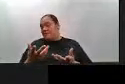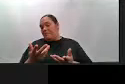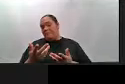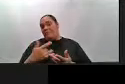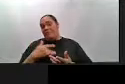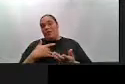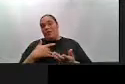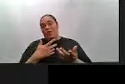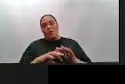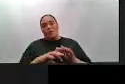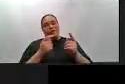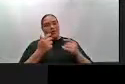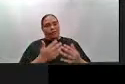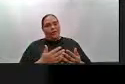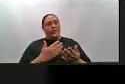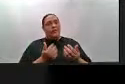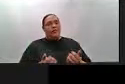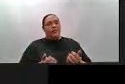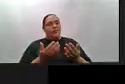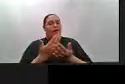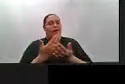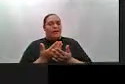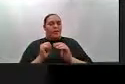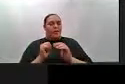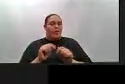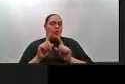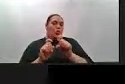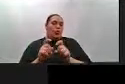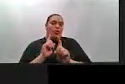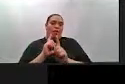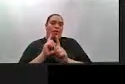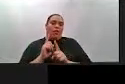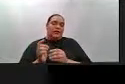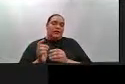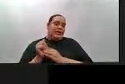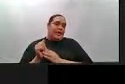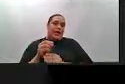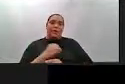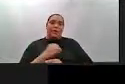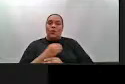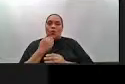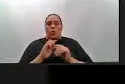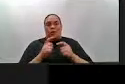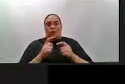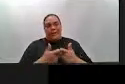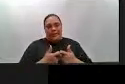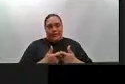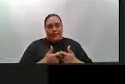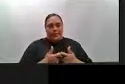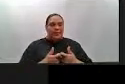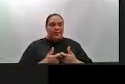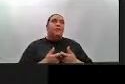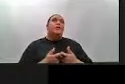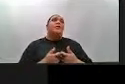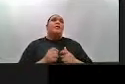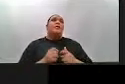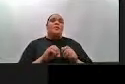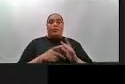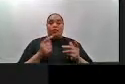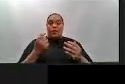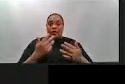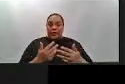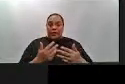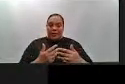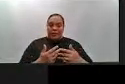so, Provincial Treasury can provide a list of possible questions and answering guide to the committee. The Provincial